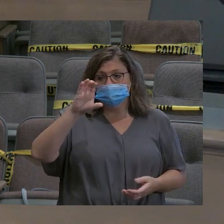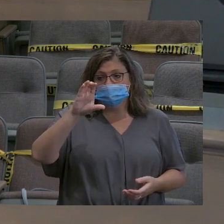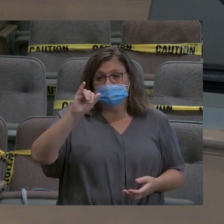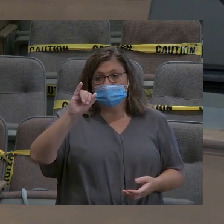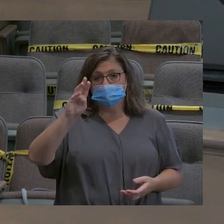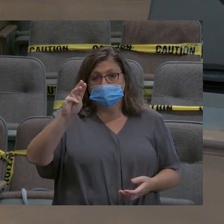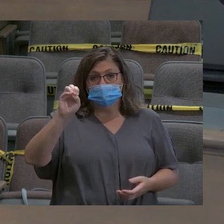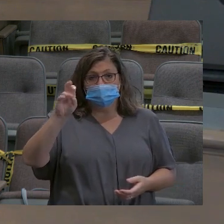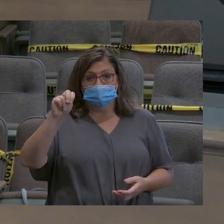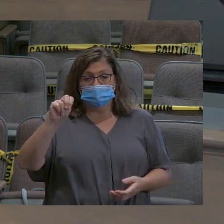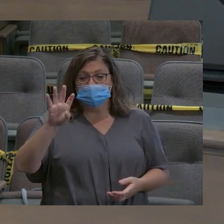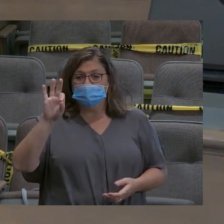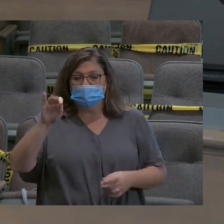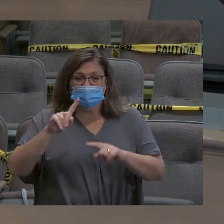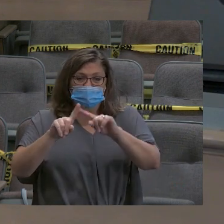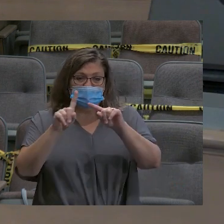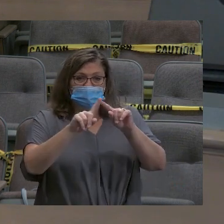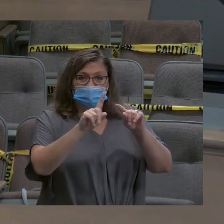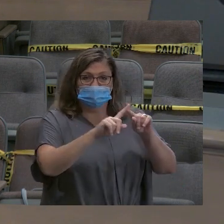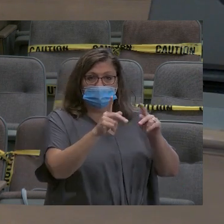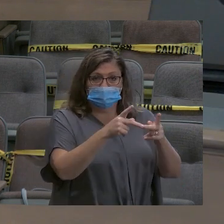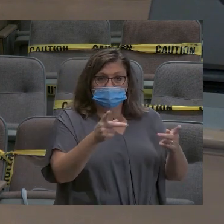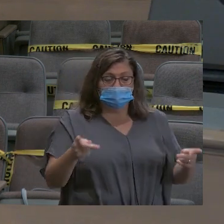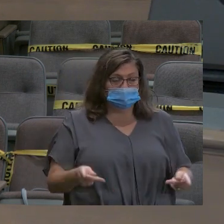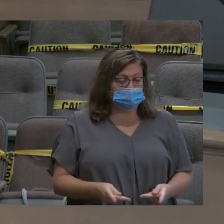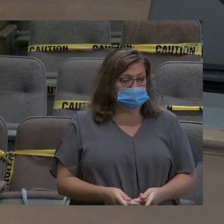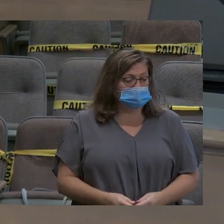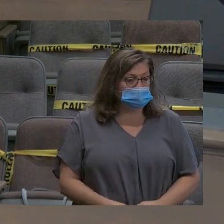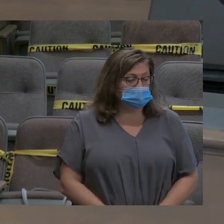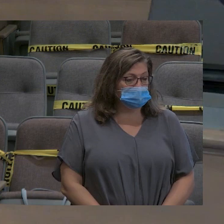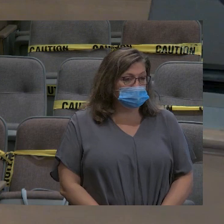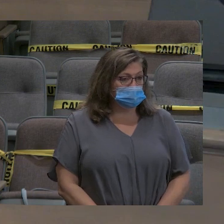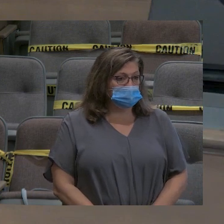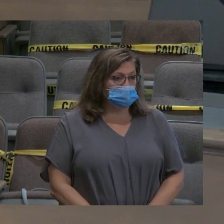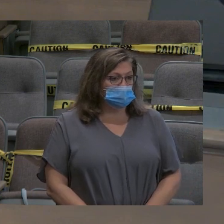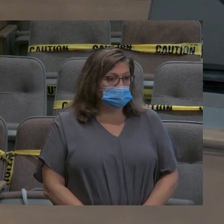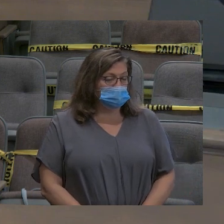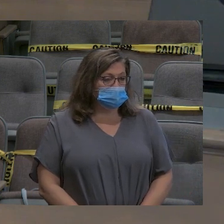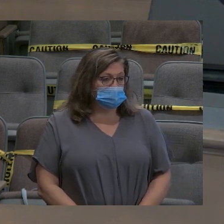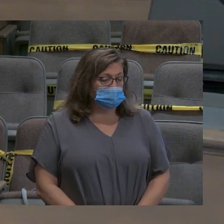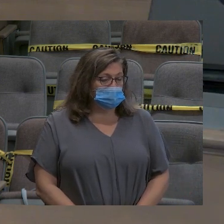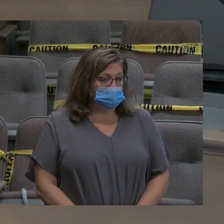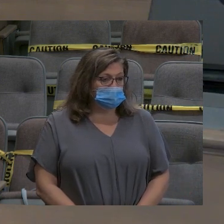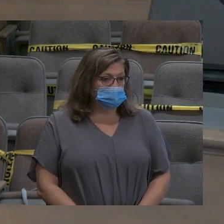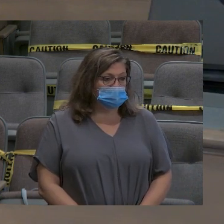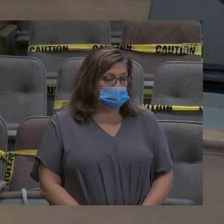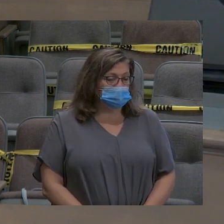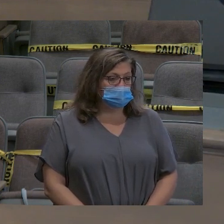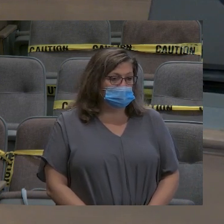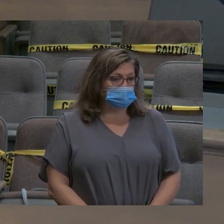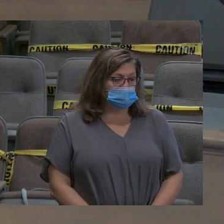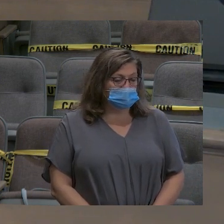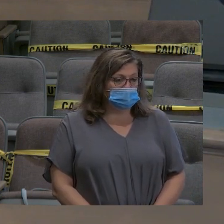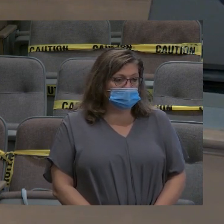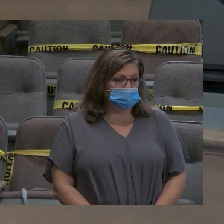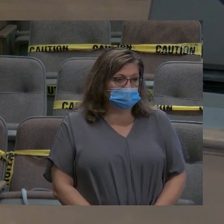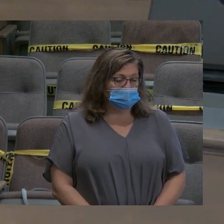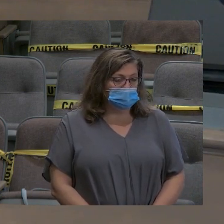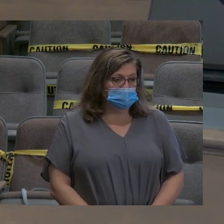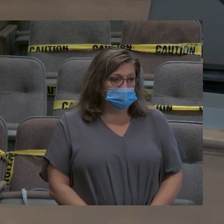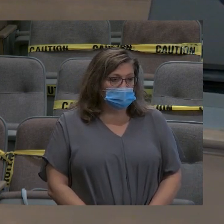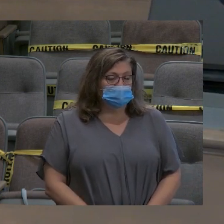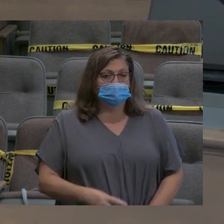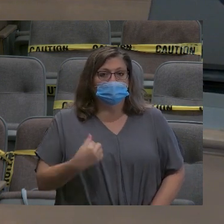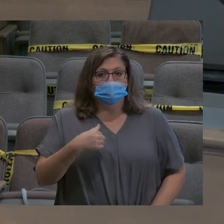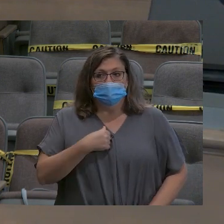the samples to a reference laboratory, and we are sort of at their mercy as far as the turnaround time. In